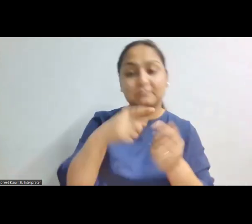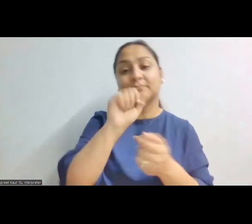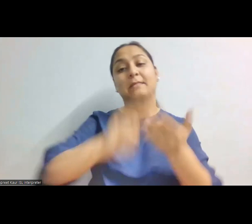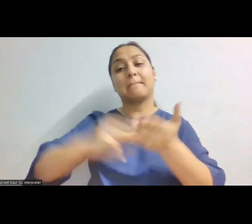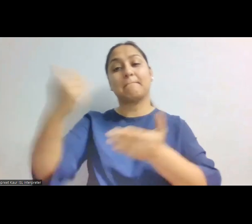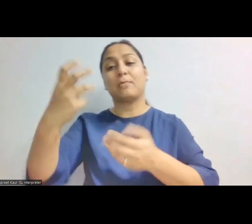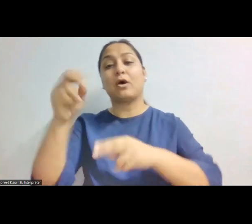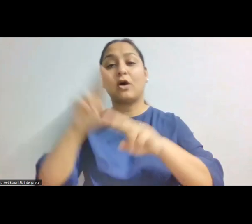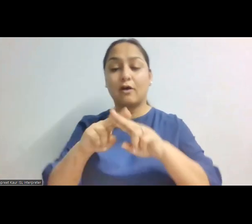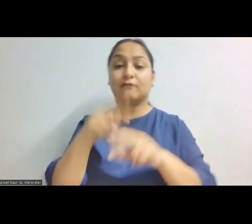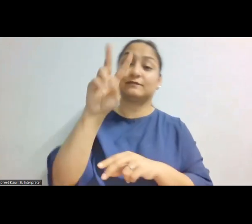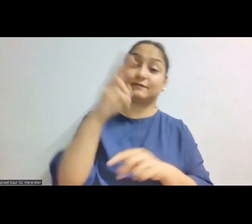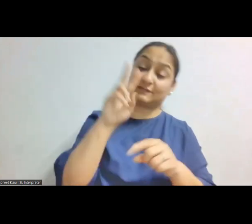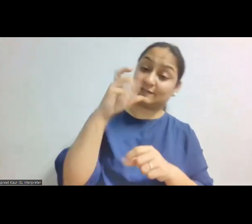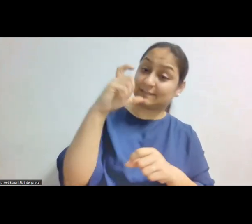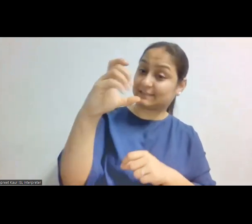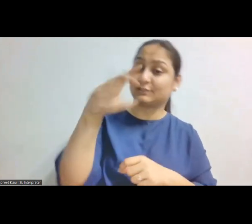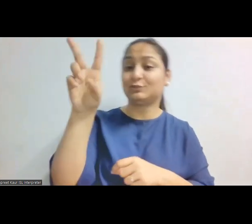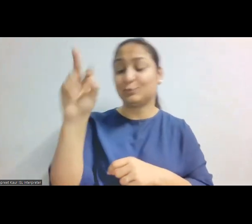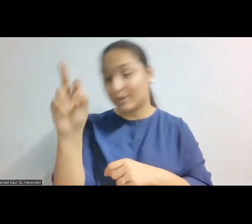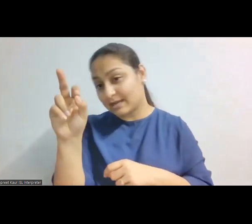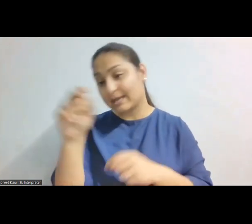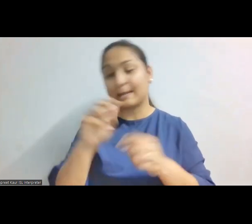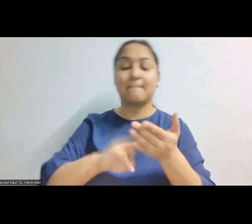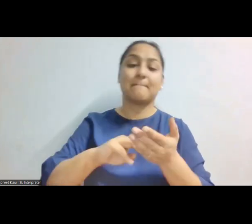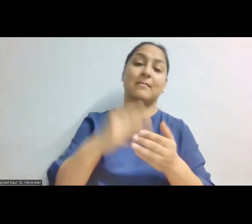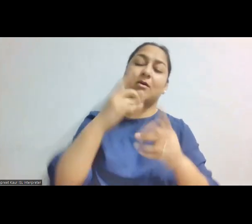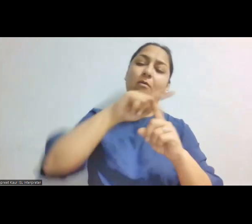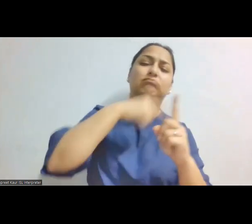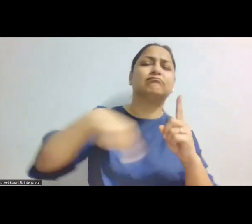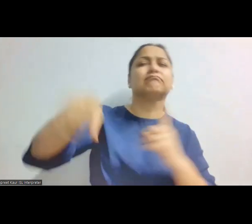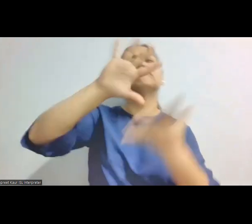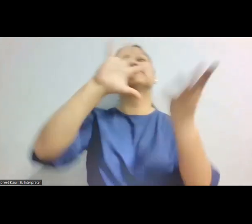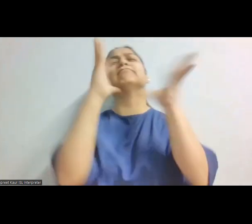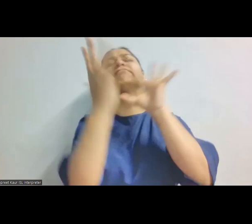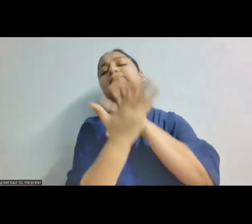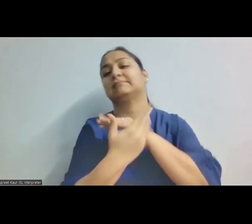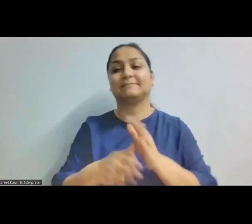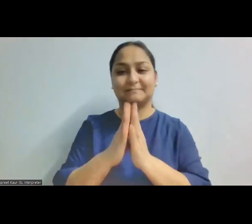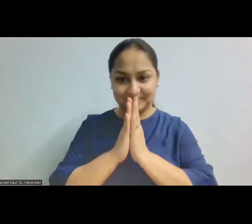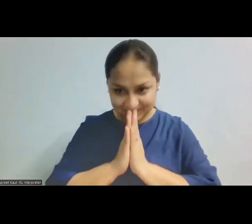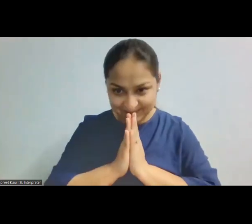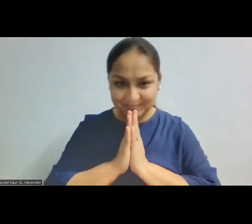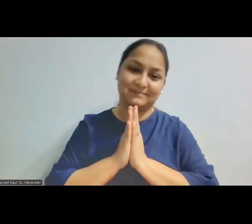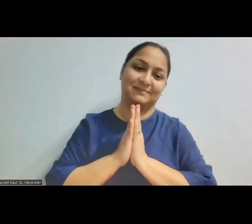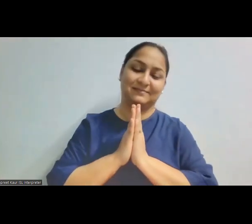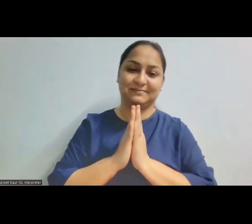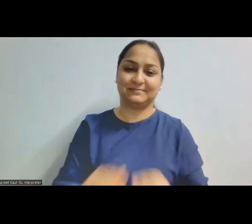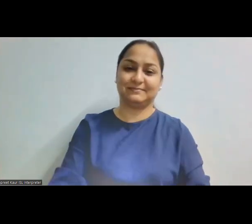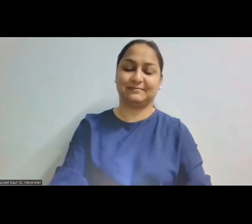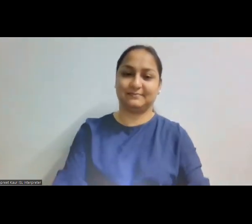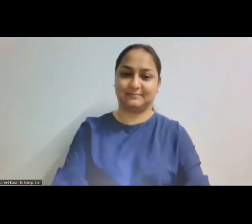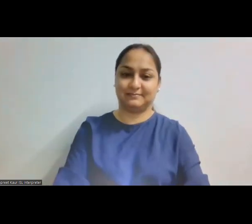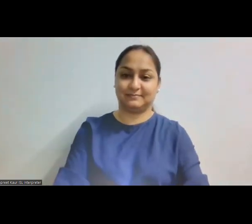Group, and our lovely audience from across the world. Namaste, Namaskaram.